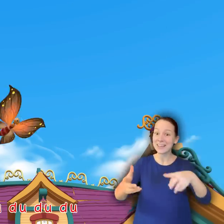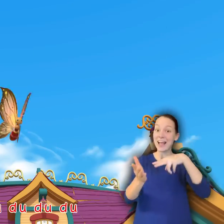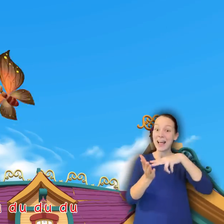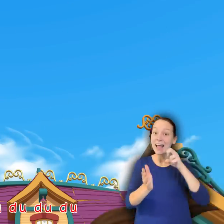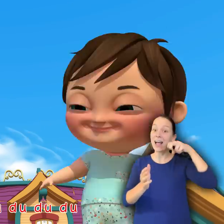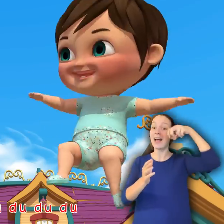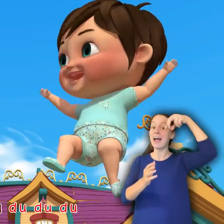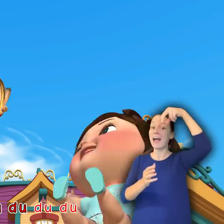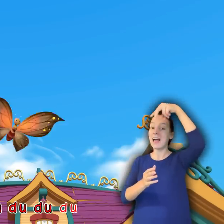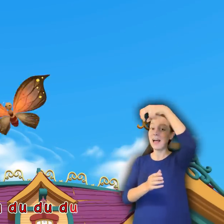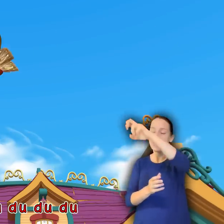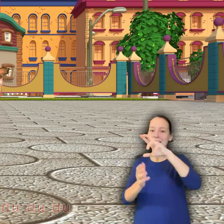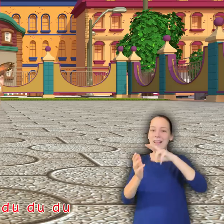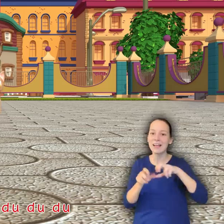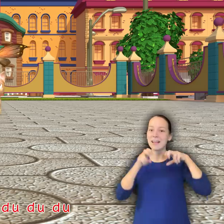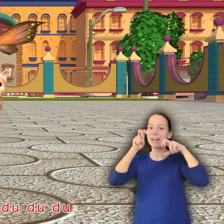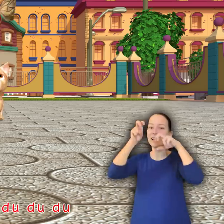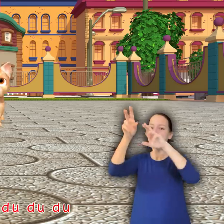jumping high